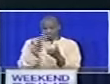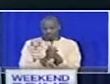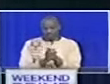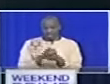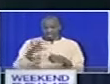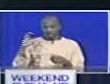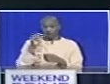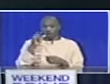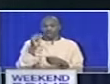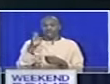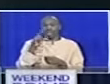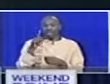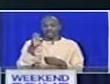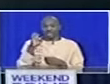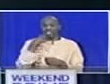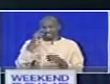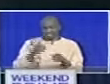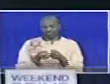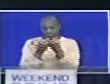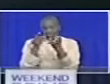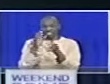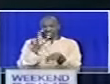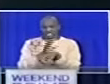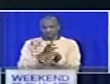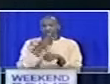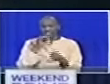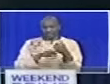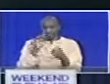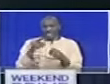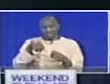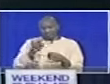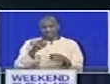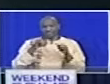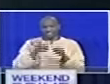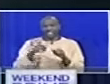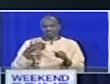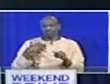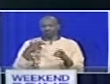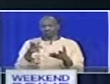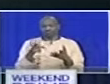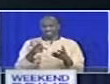also dedicated the church to her late husband, one of the earliest settlers in the country.